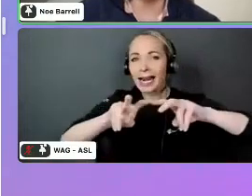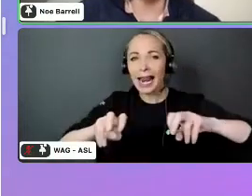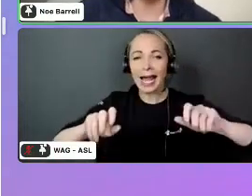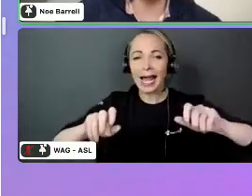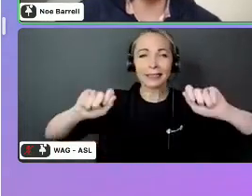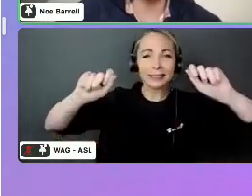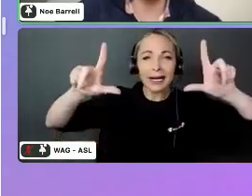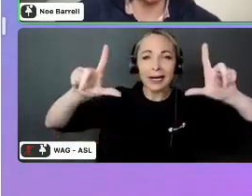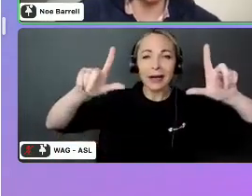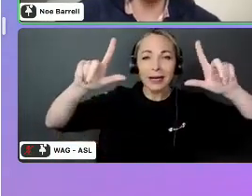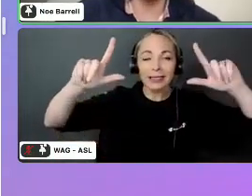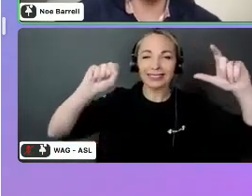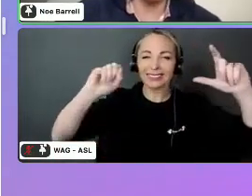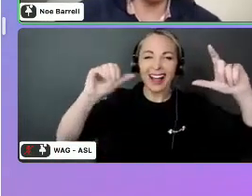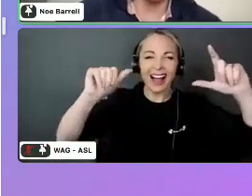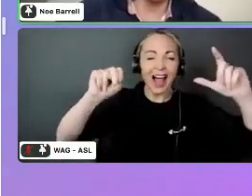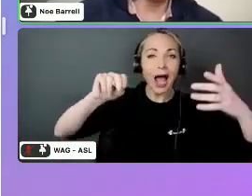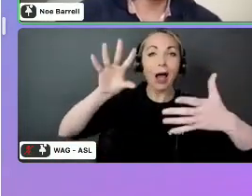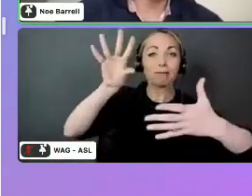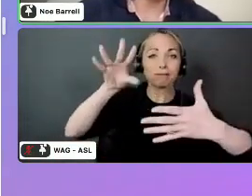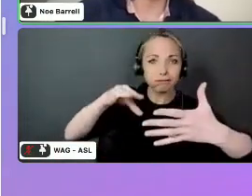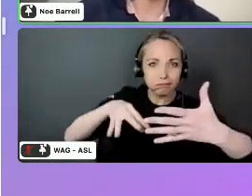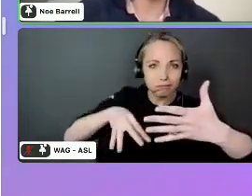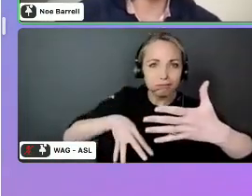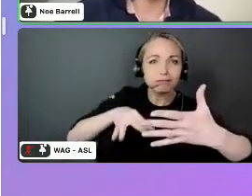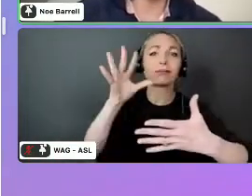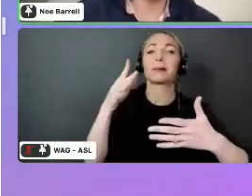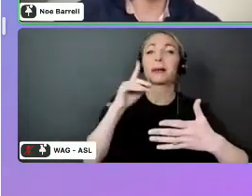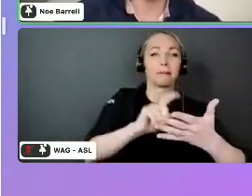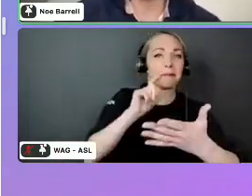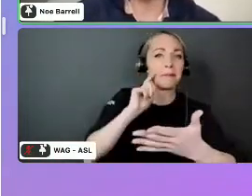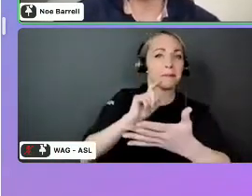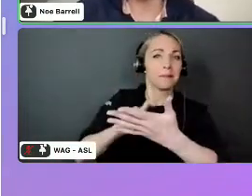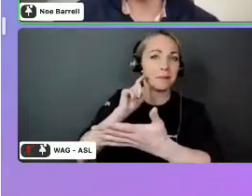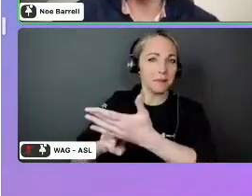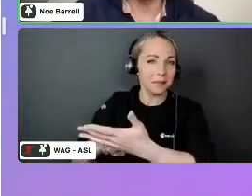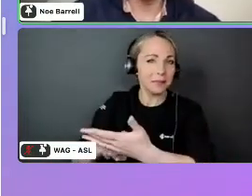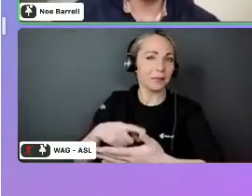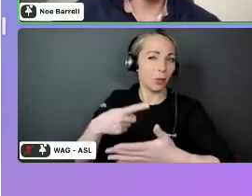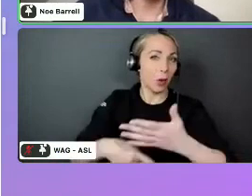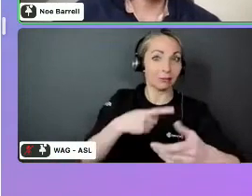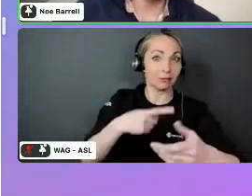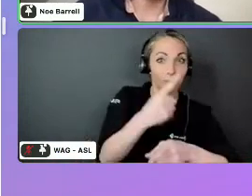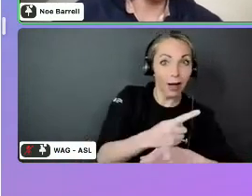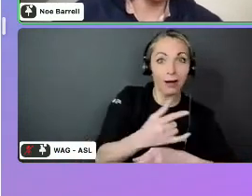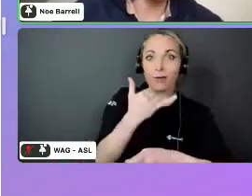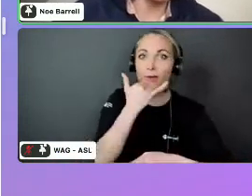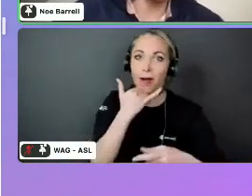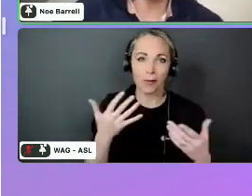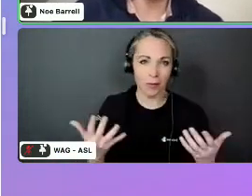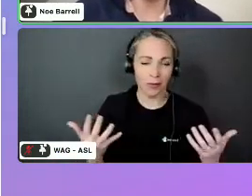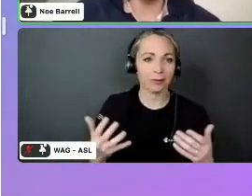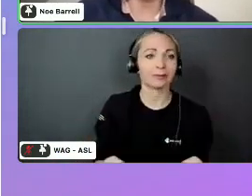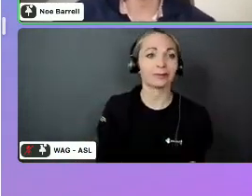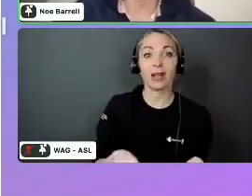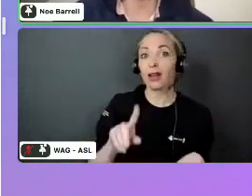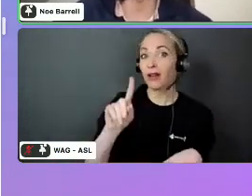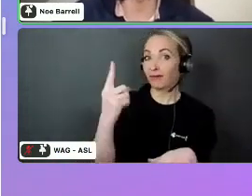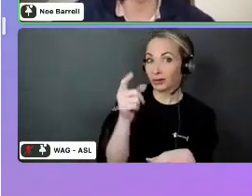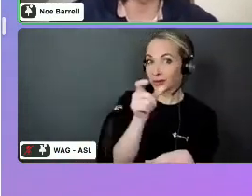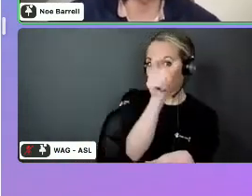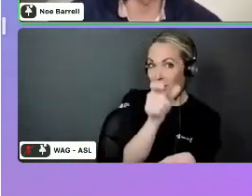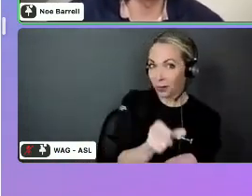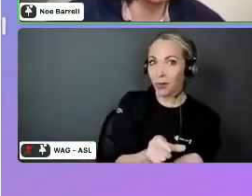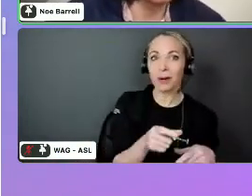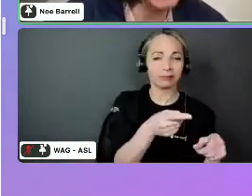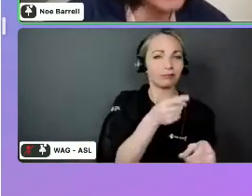the first row, the images, have correctly been marked up as headers. And all the columns on the left have also